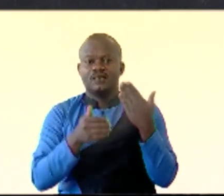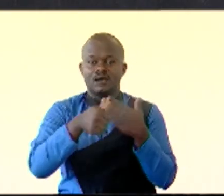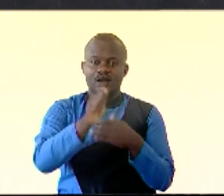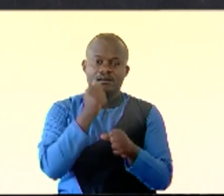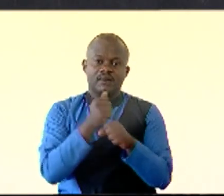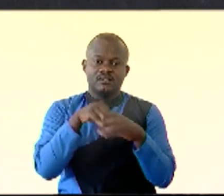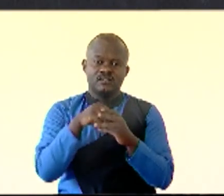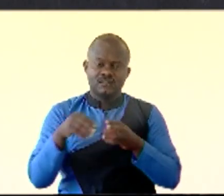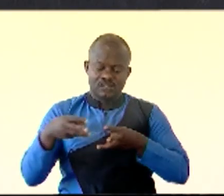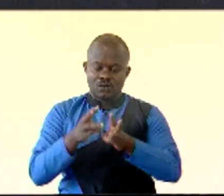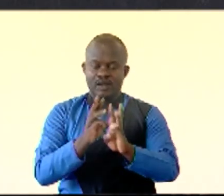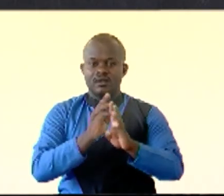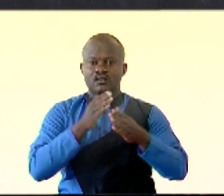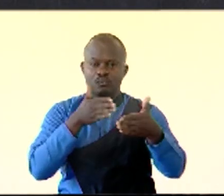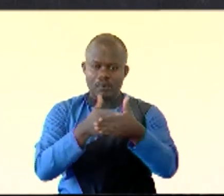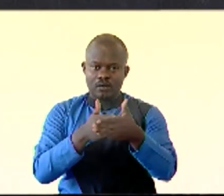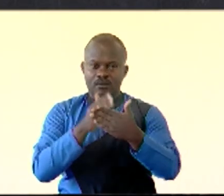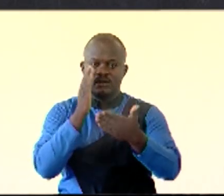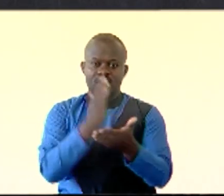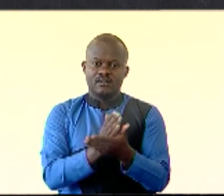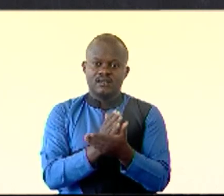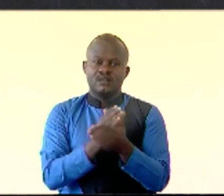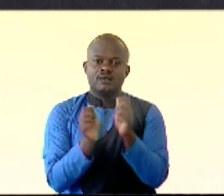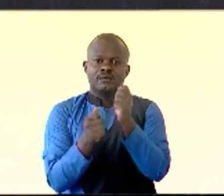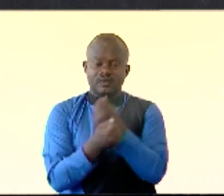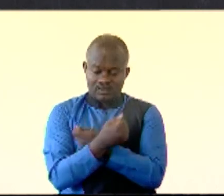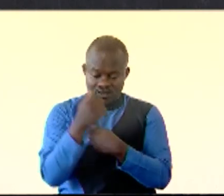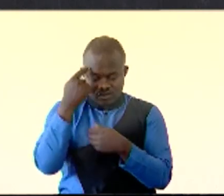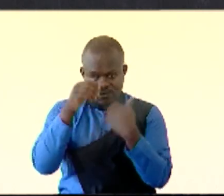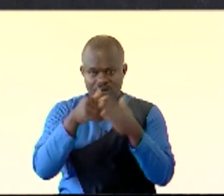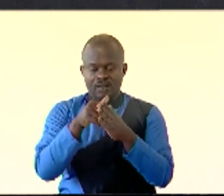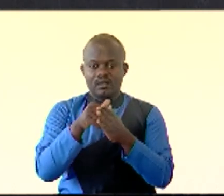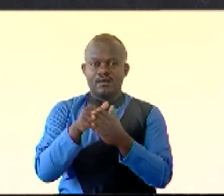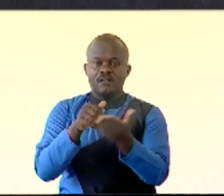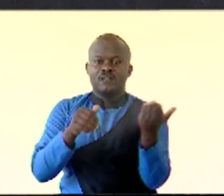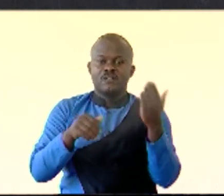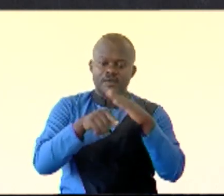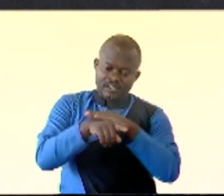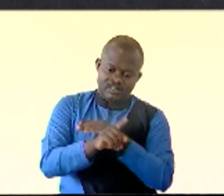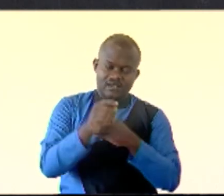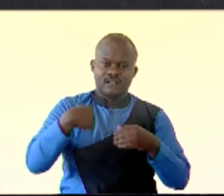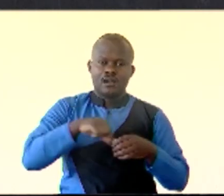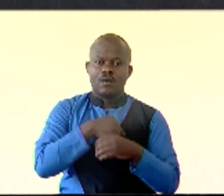way to become a barrier for the pathogen from entering into our body.